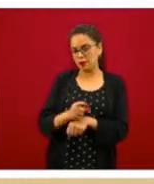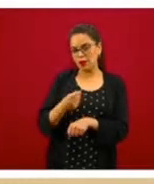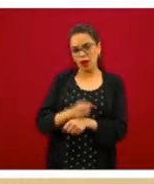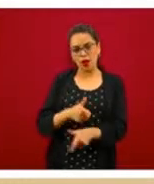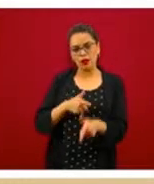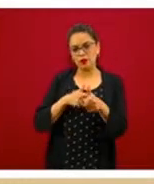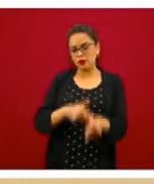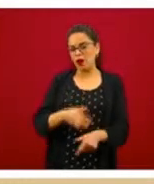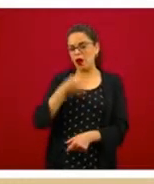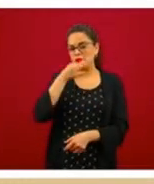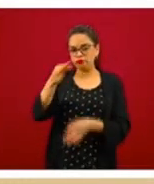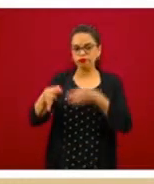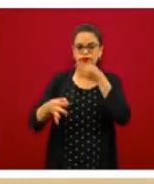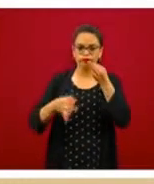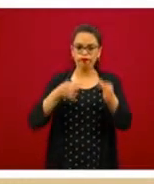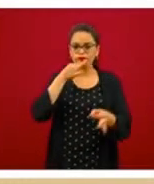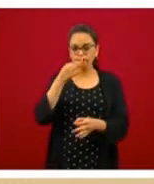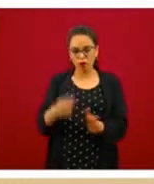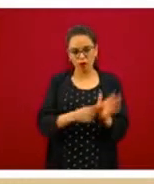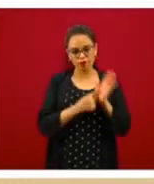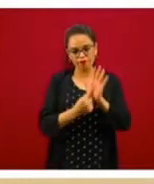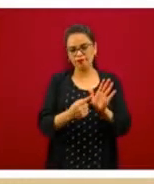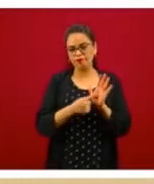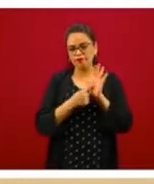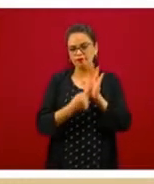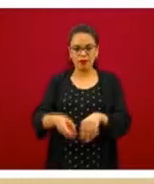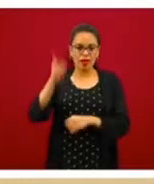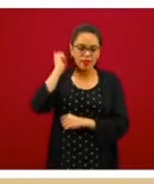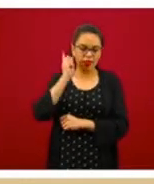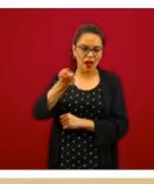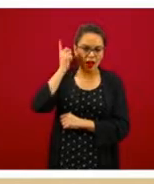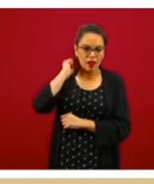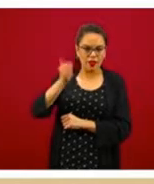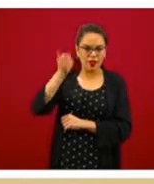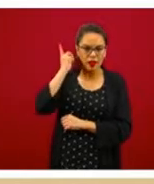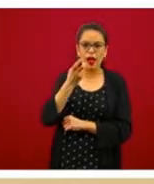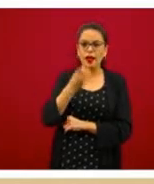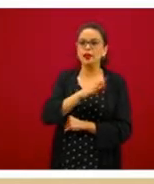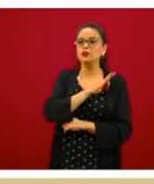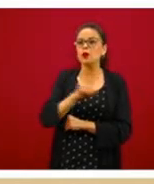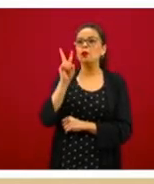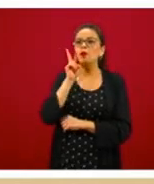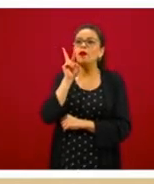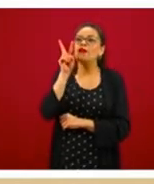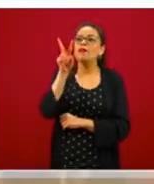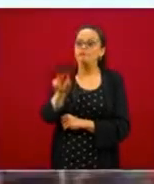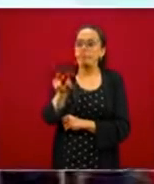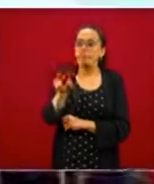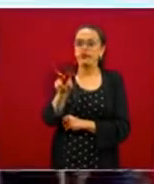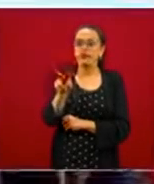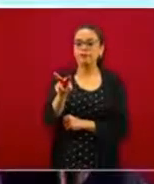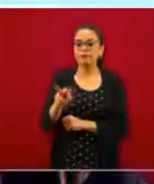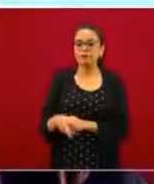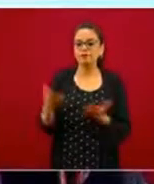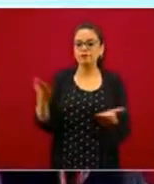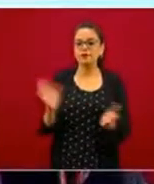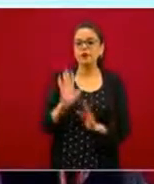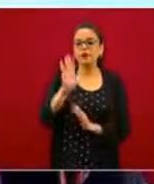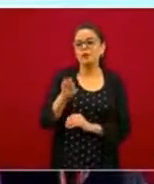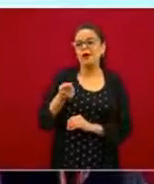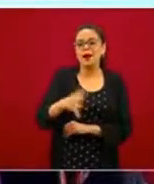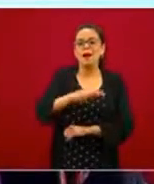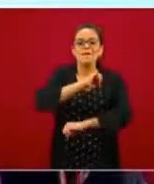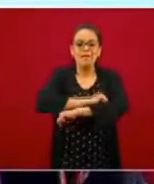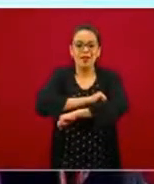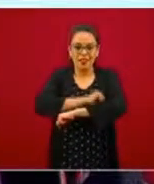with an example. Querétaro has a higher gray bar than the green one. Of course, you can see it the other